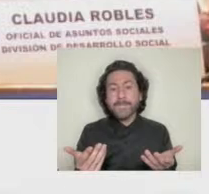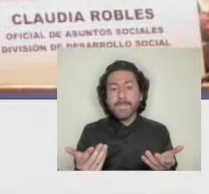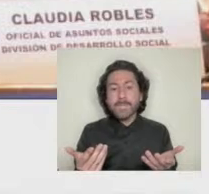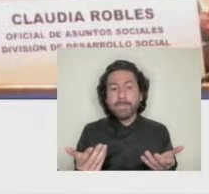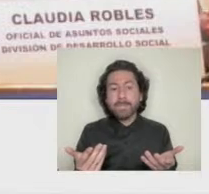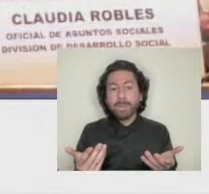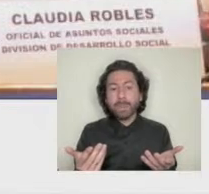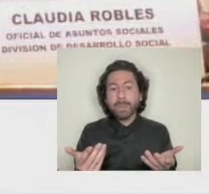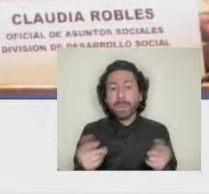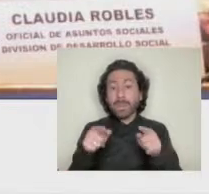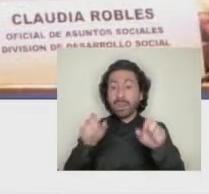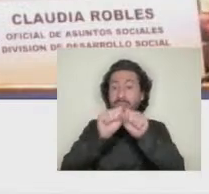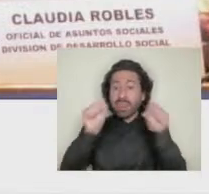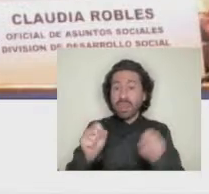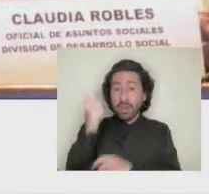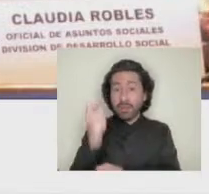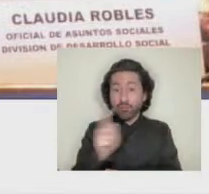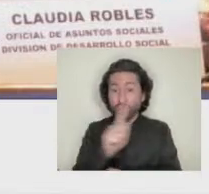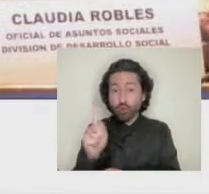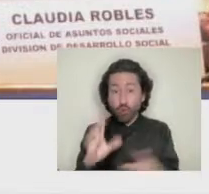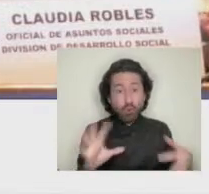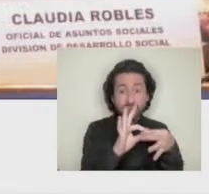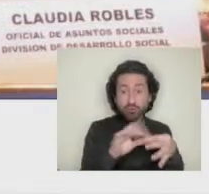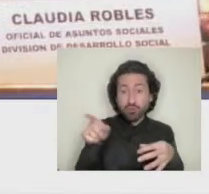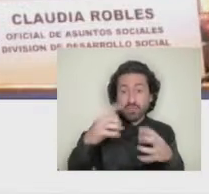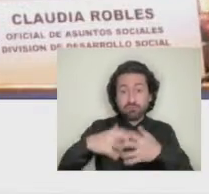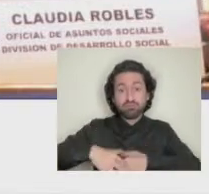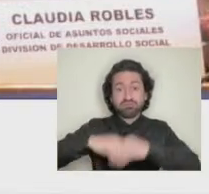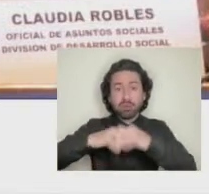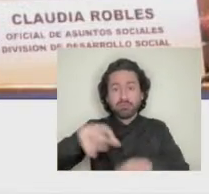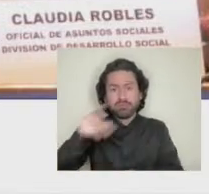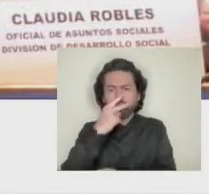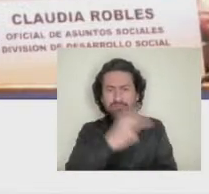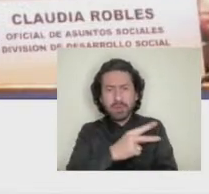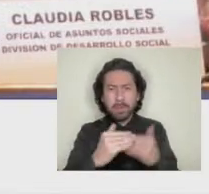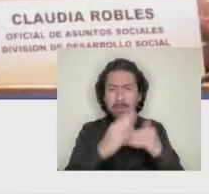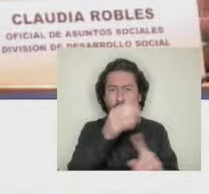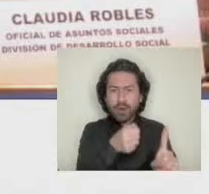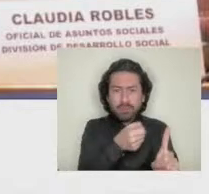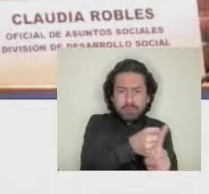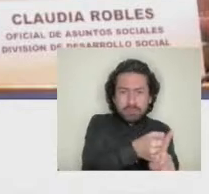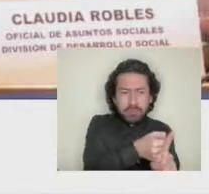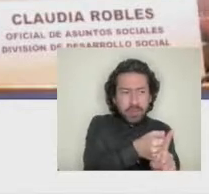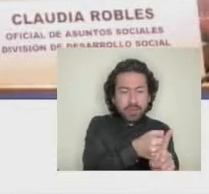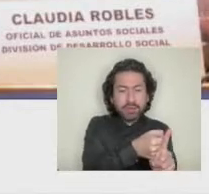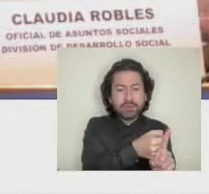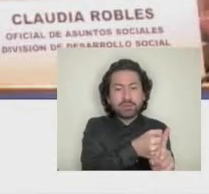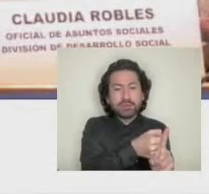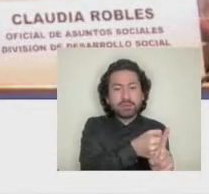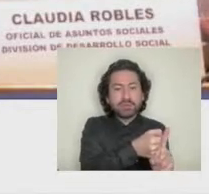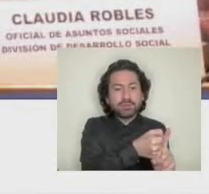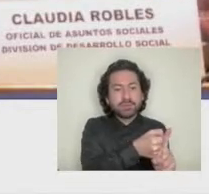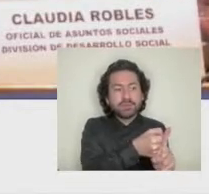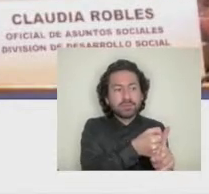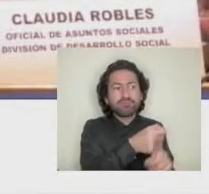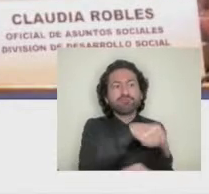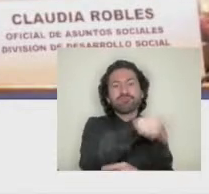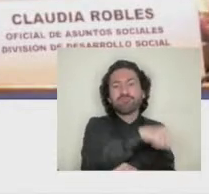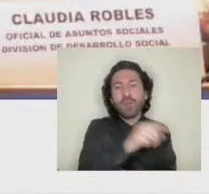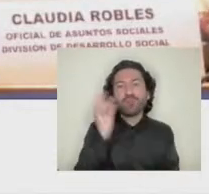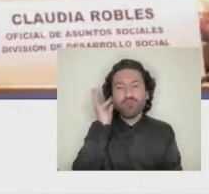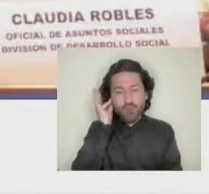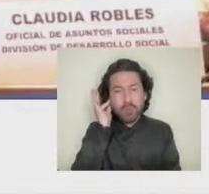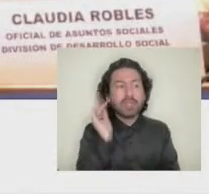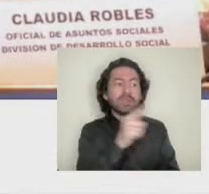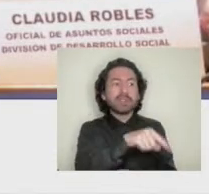the strengthening of the non-contributory pension system that we know it has greater representation